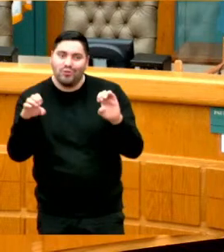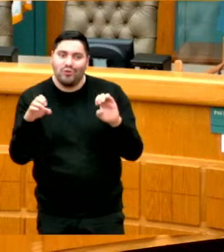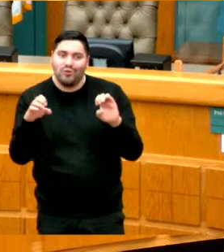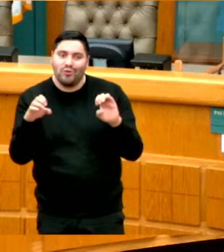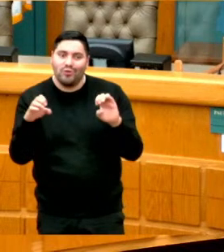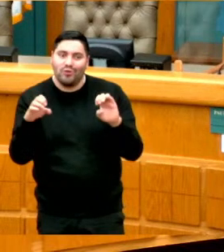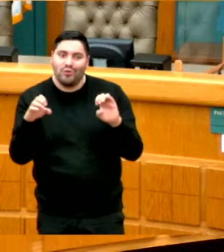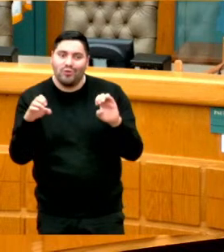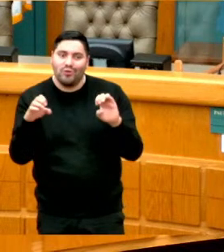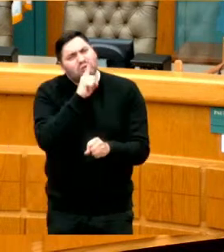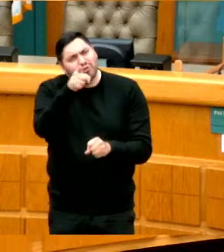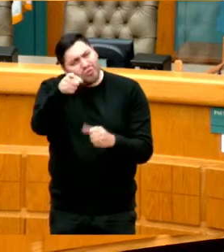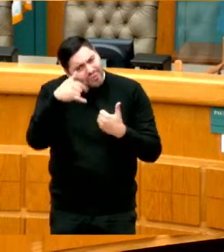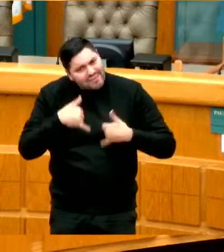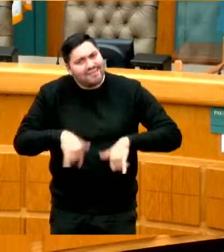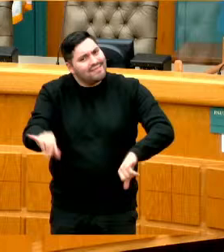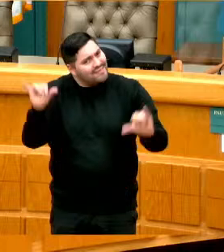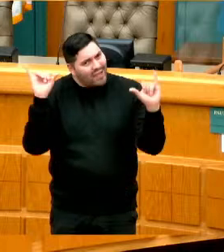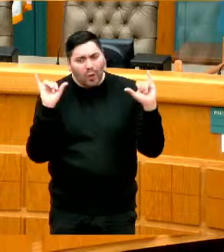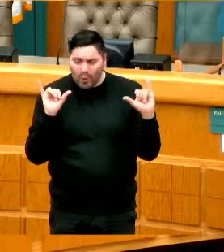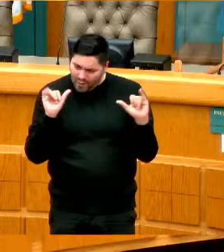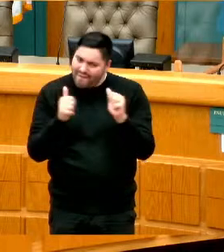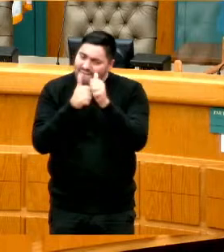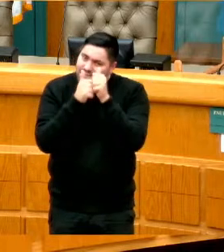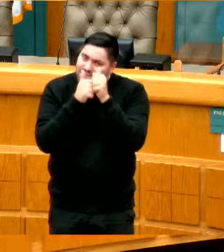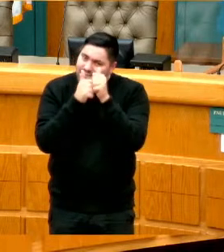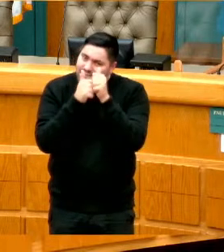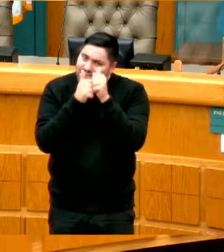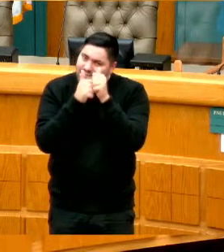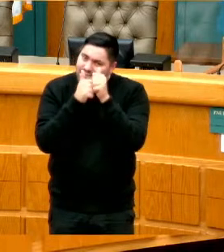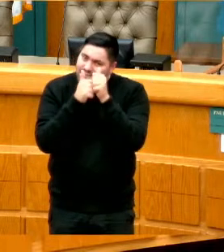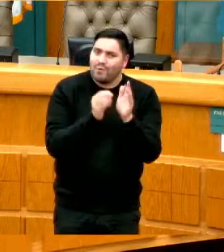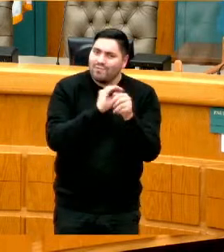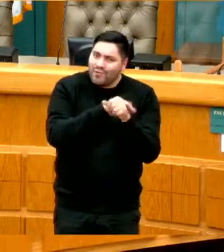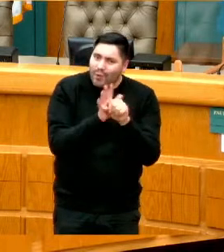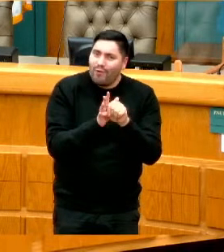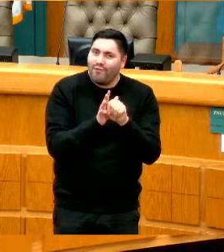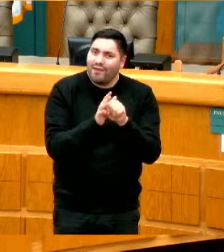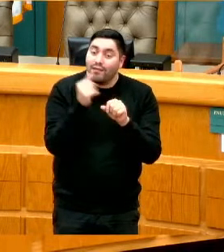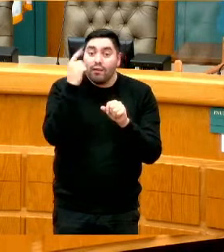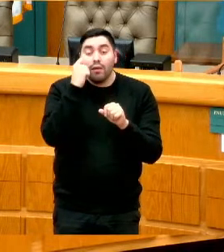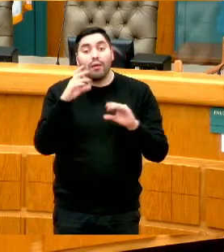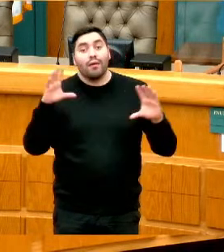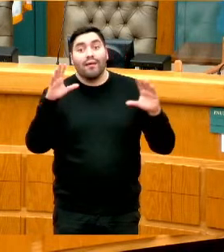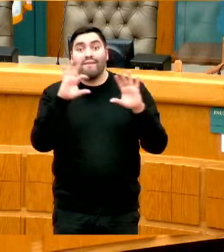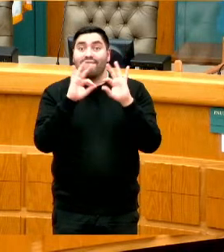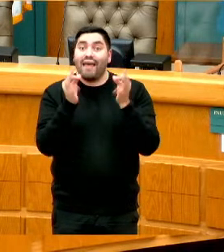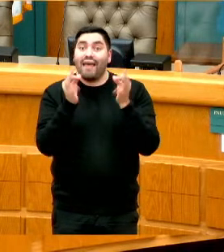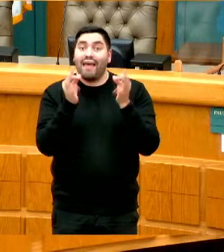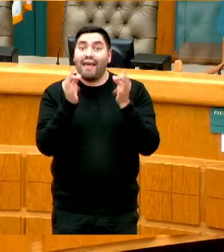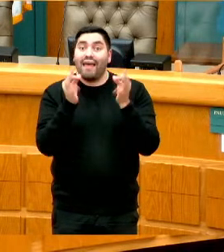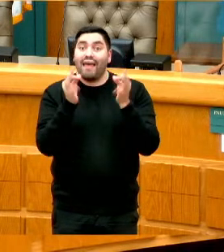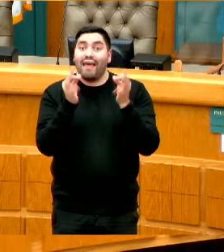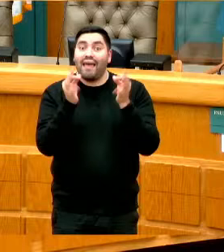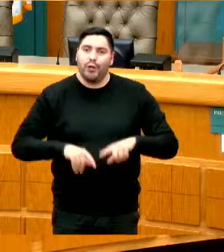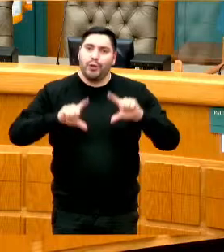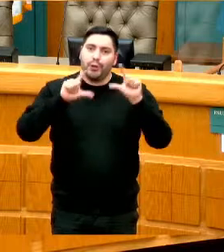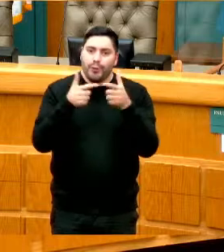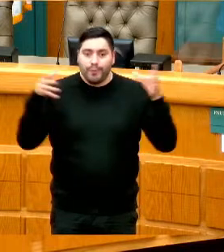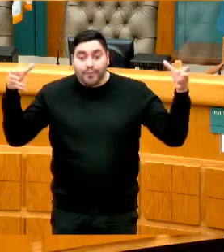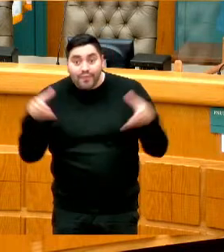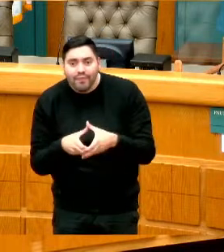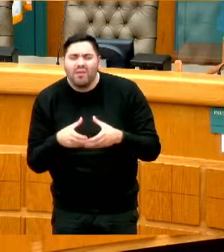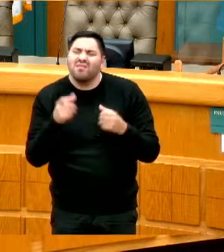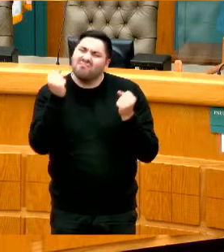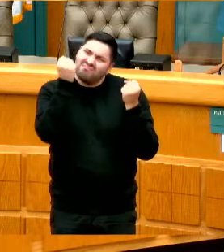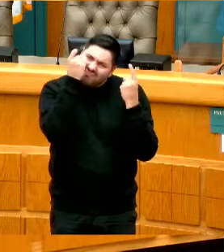sure you continue to follow those COVID protocols when you're meeting with families or groups. We do want to be